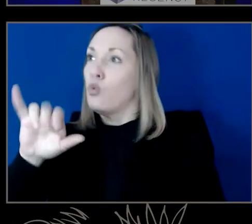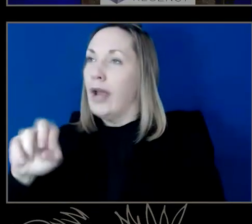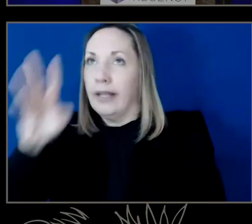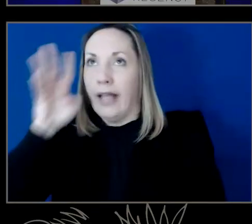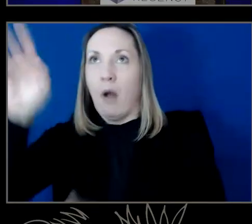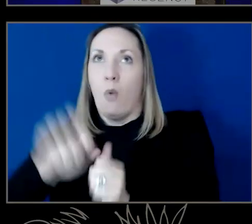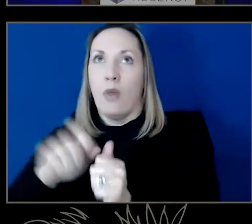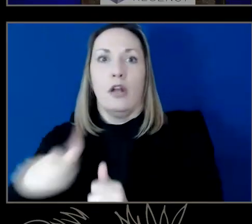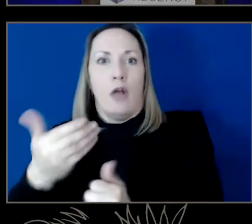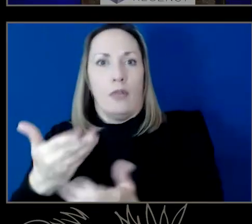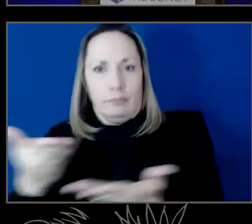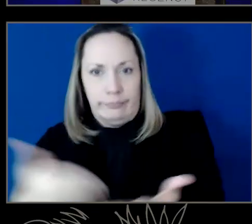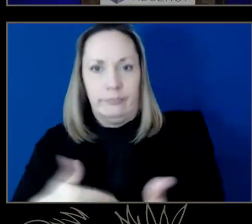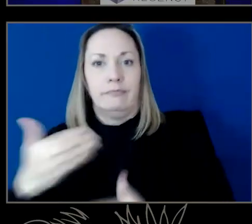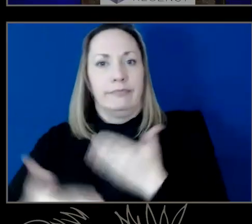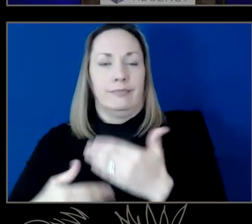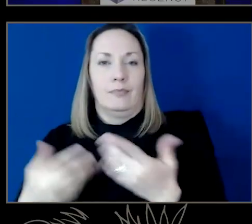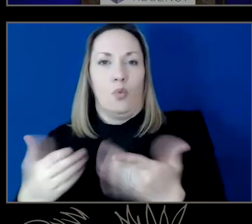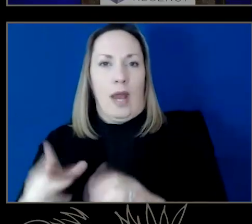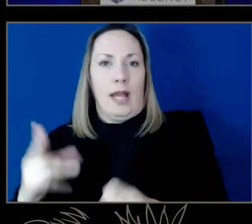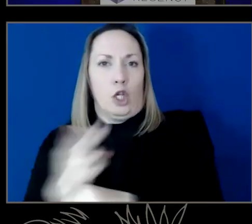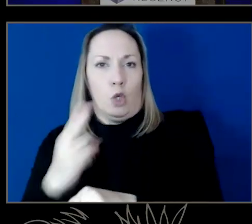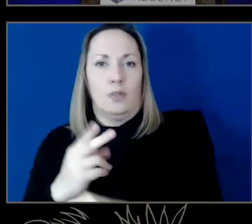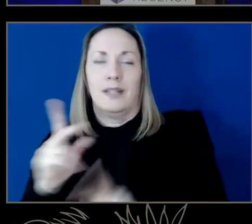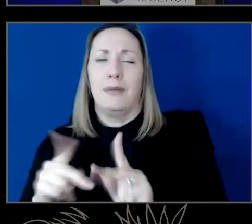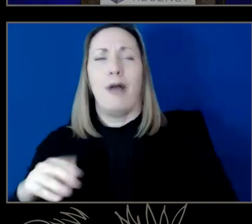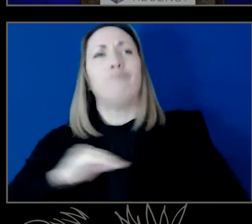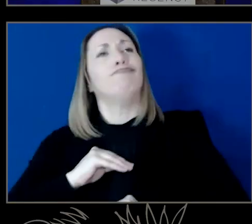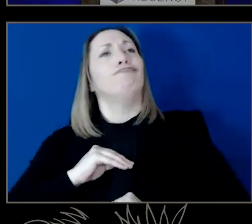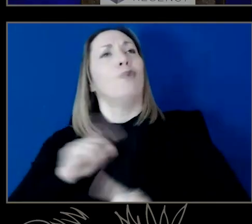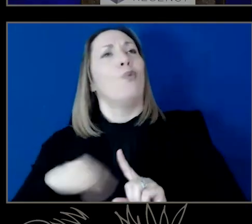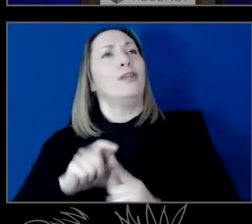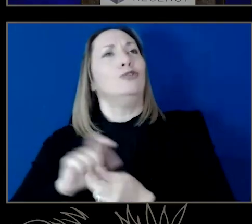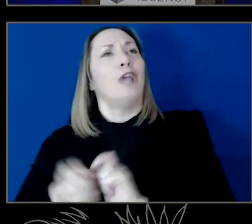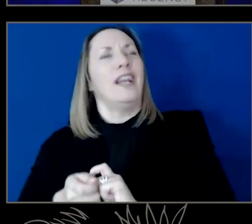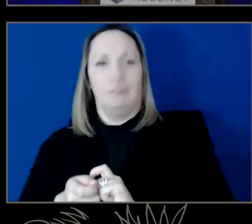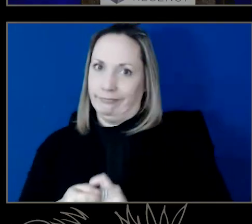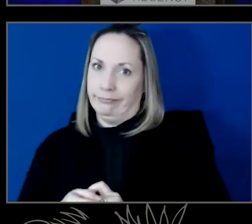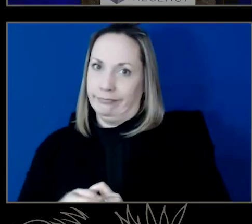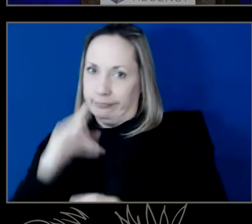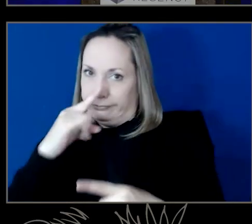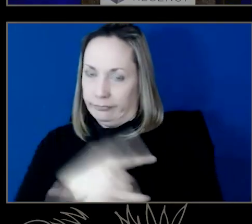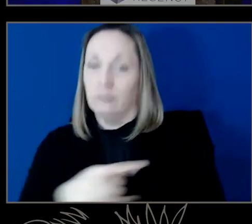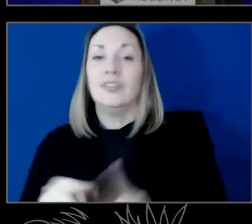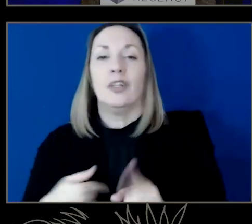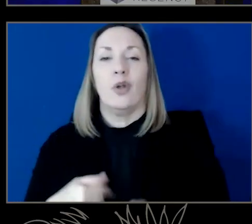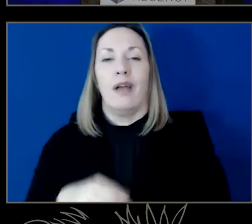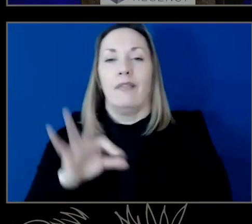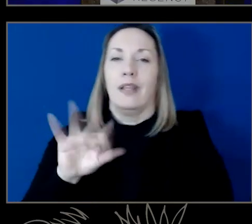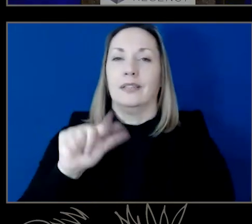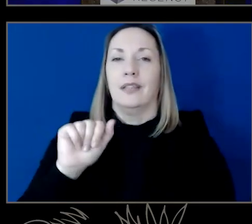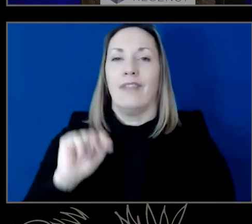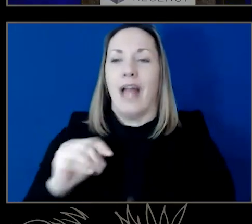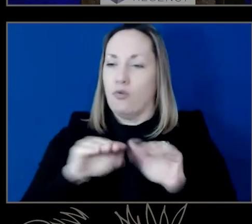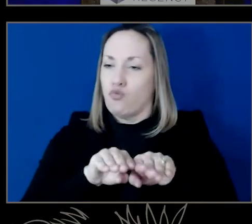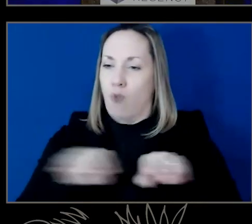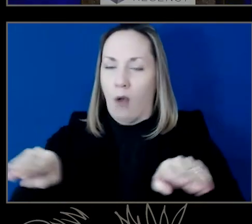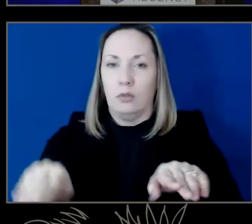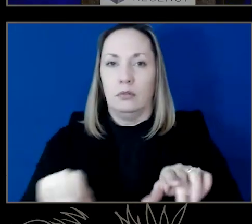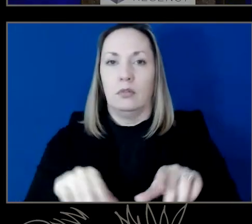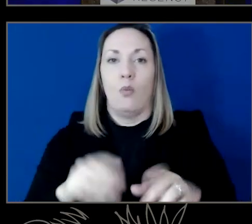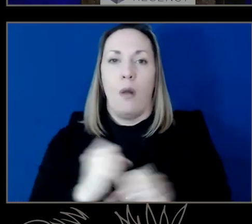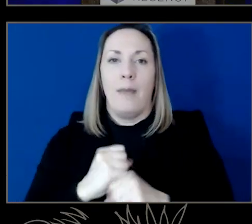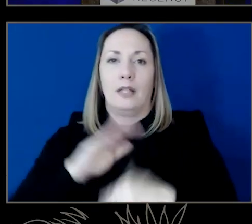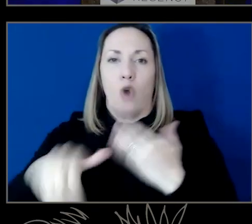convention, because that always makes people happy is when you change things on them. So we have this like flat route system where it actually like